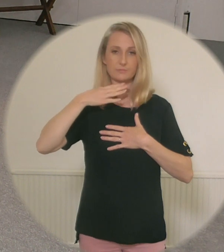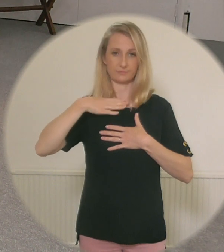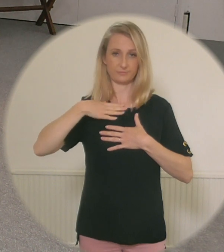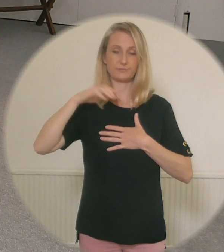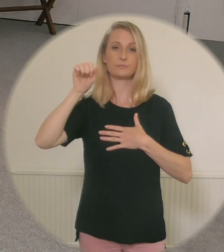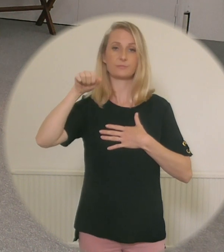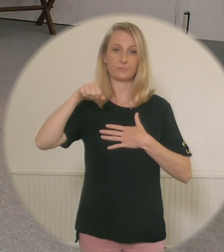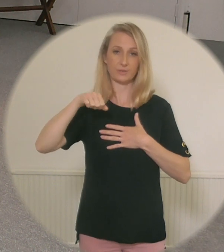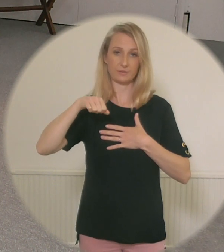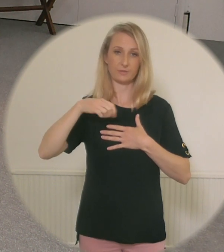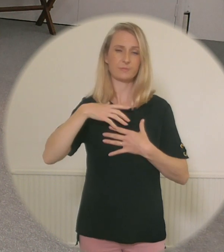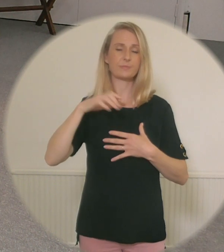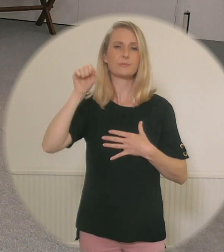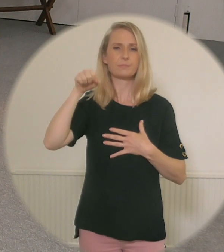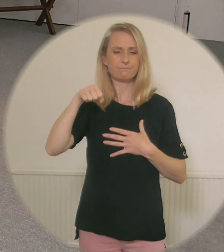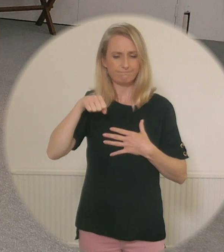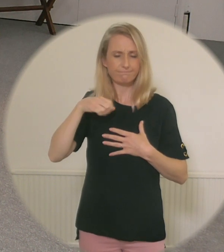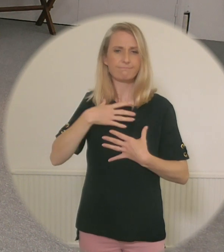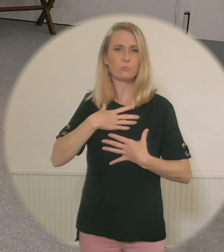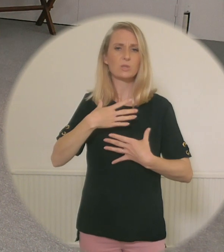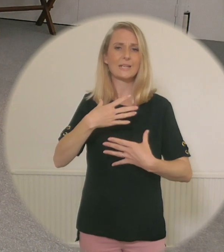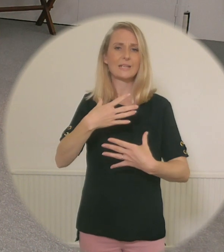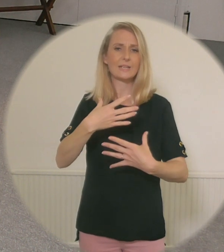Take a few breaths here.